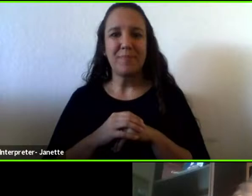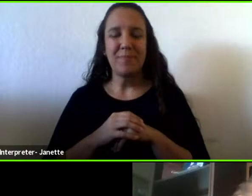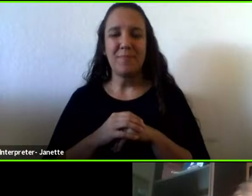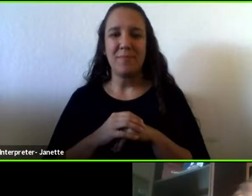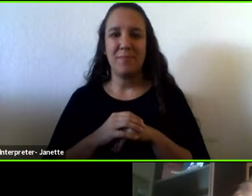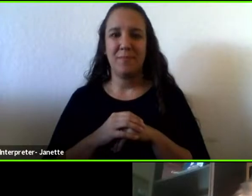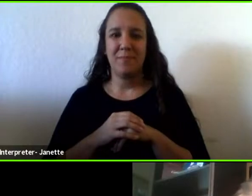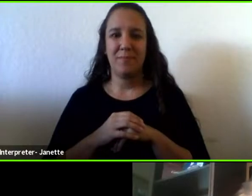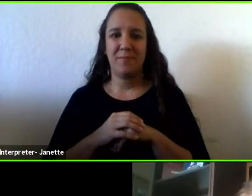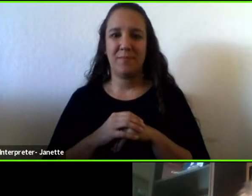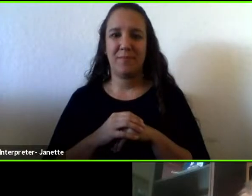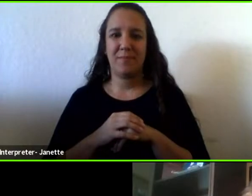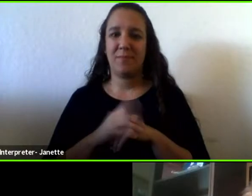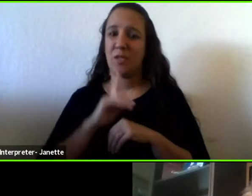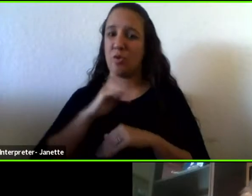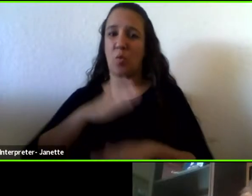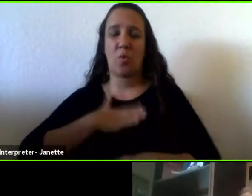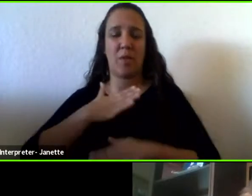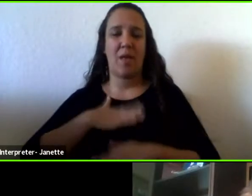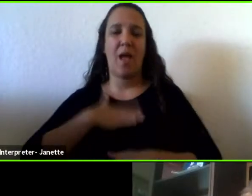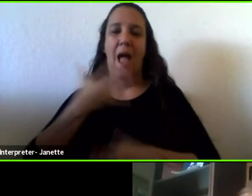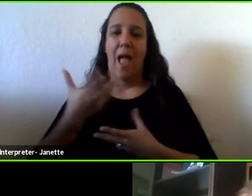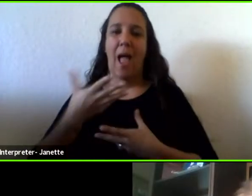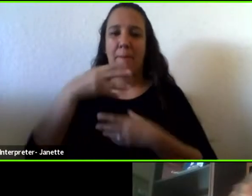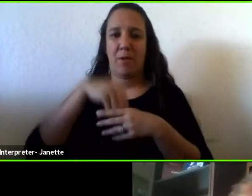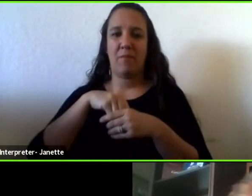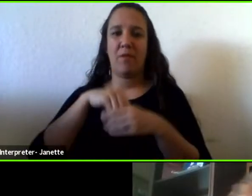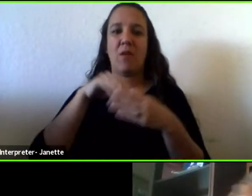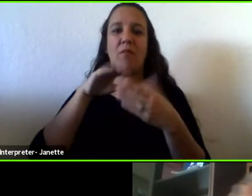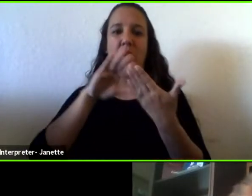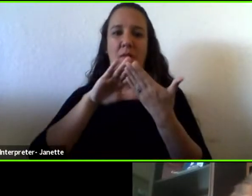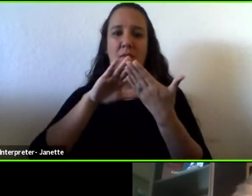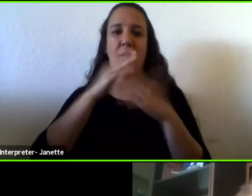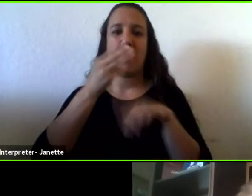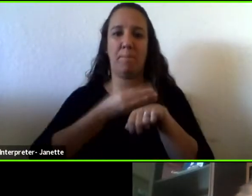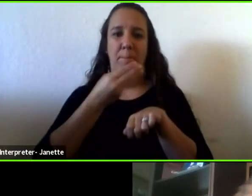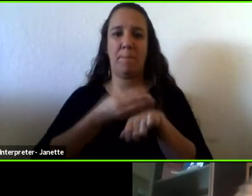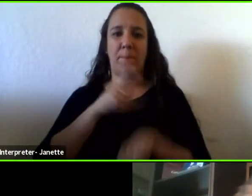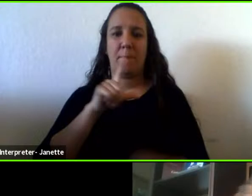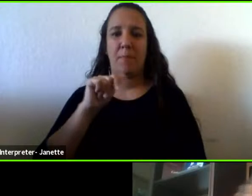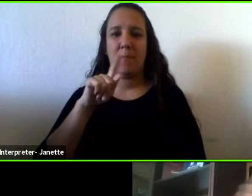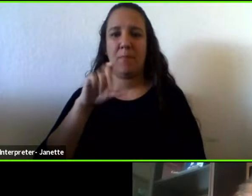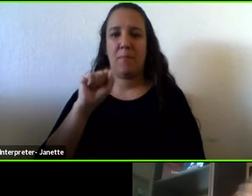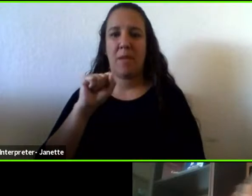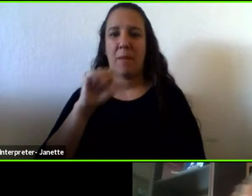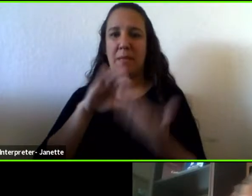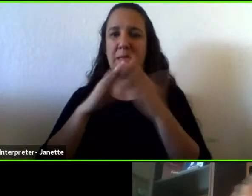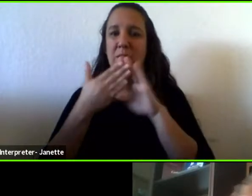we're certainly happy to be a part of the Miami Lakes community. Yeah. And thank you, Elizabeth,